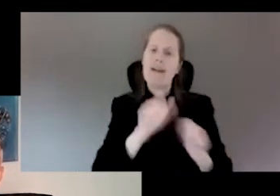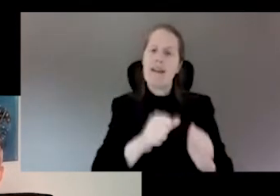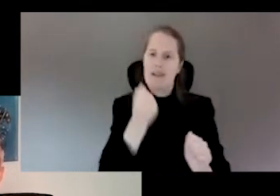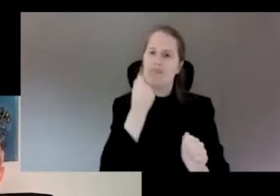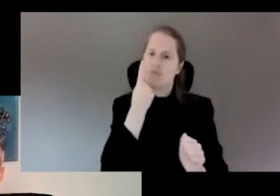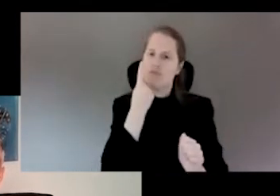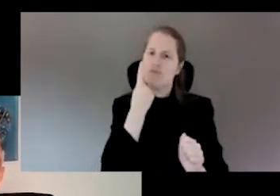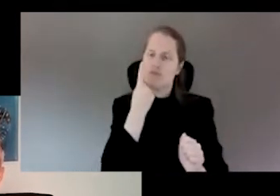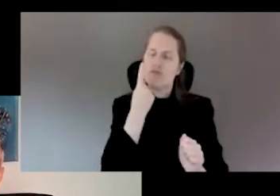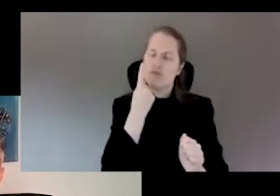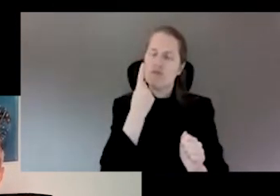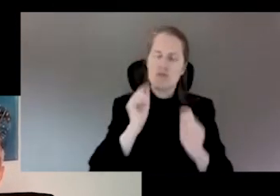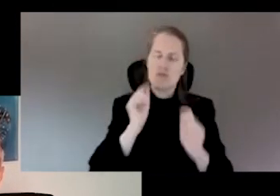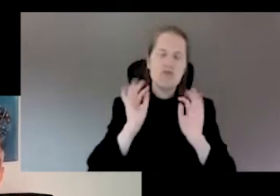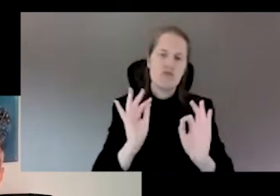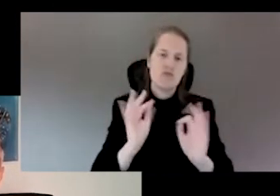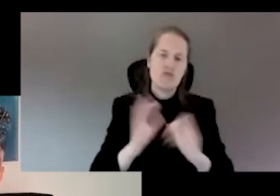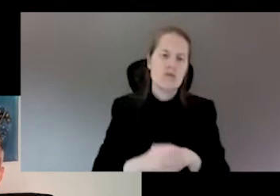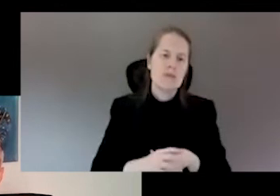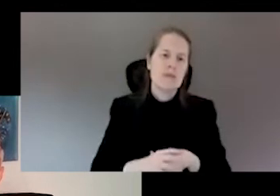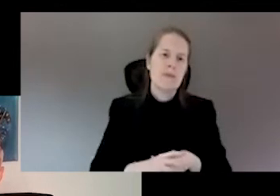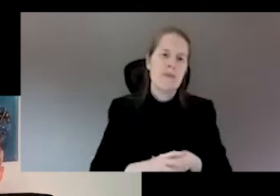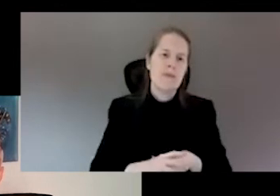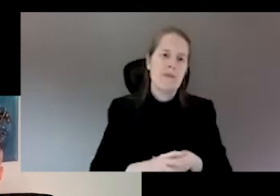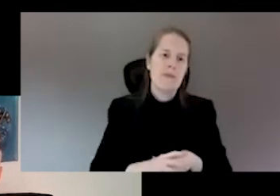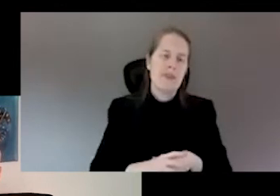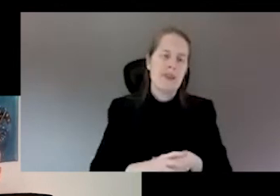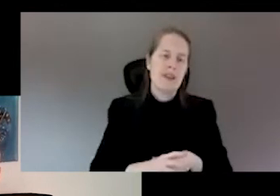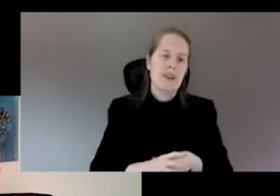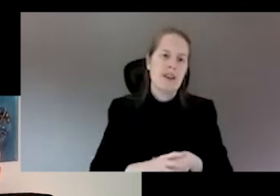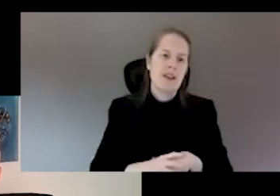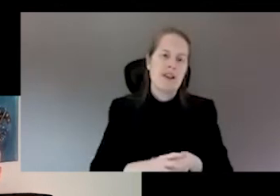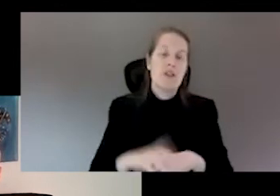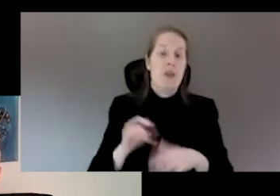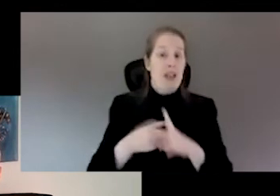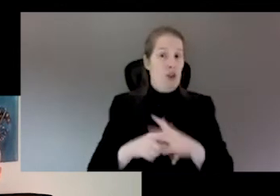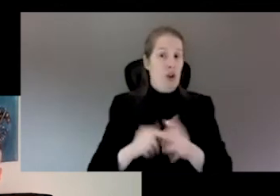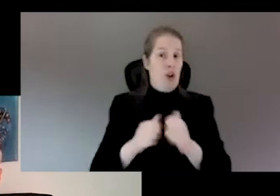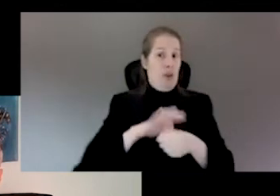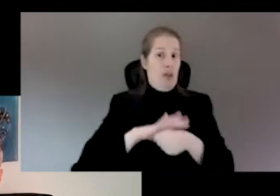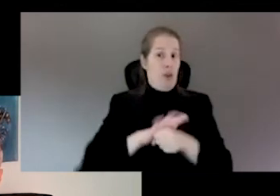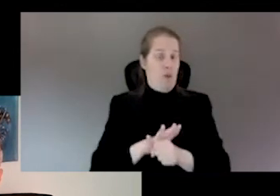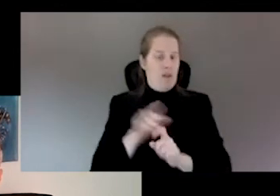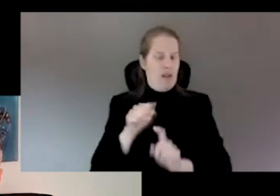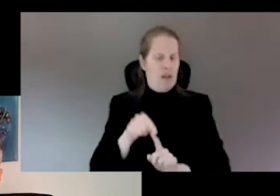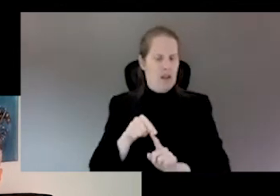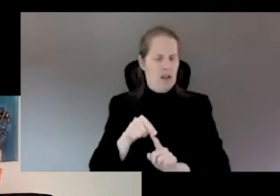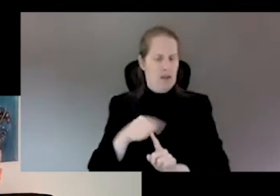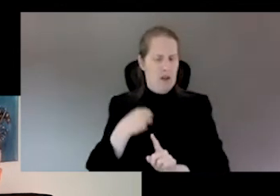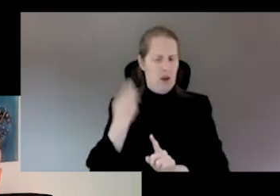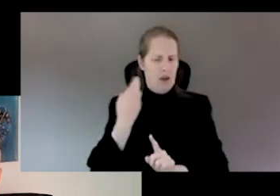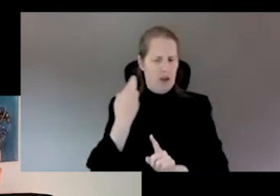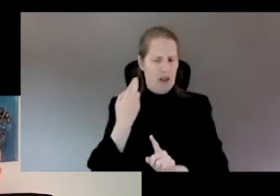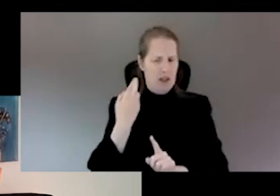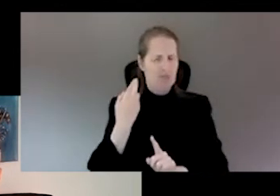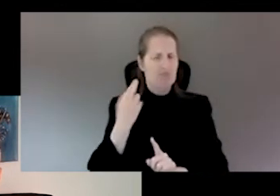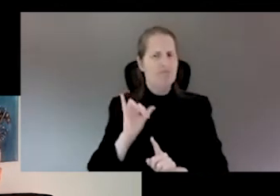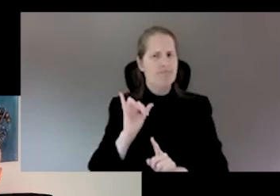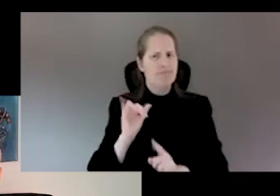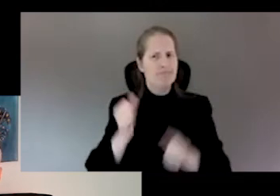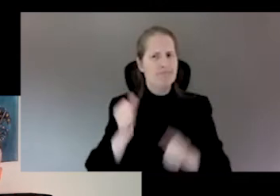presentation. And with this group that started out with COVID, we started to address the other tragedies that have happened this